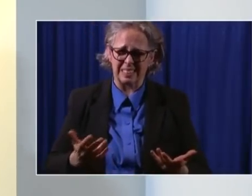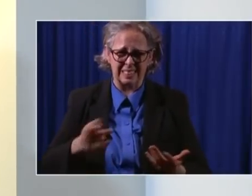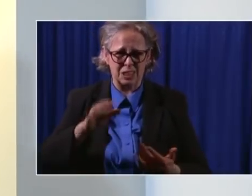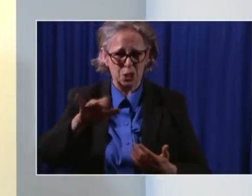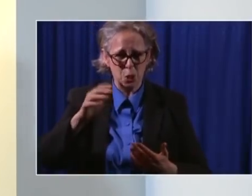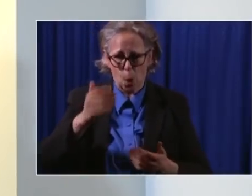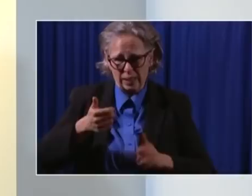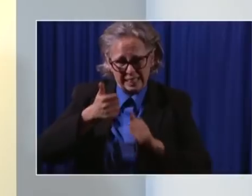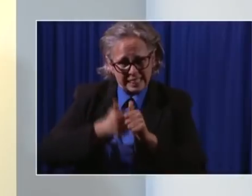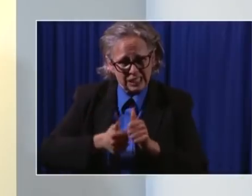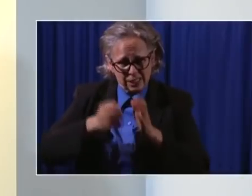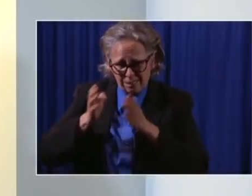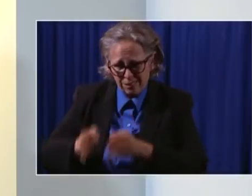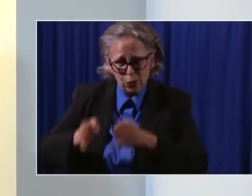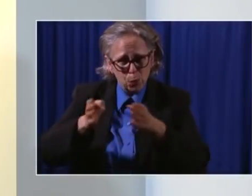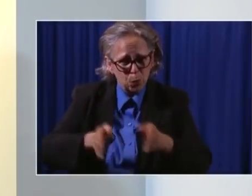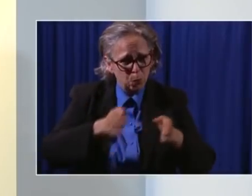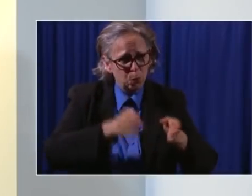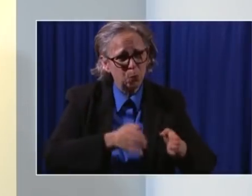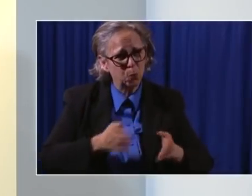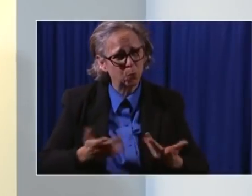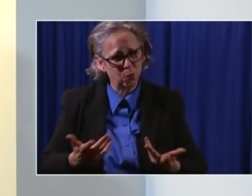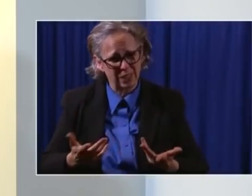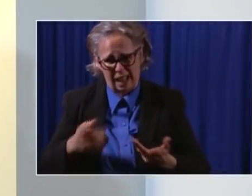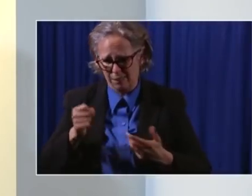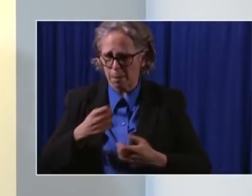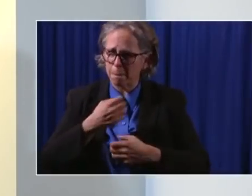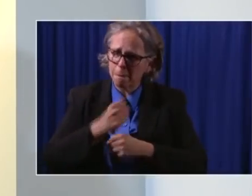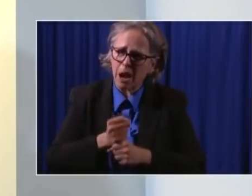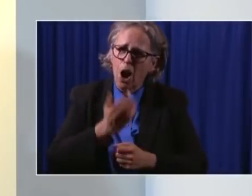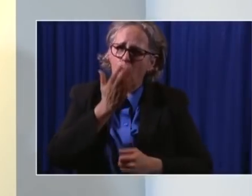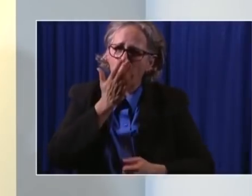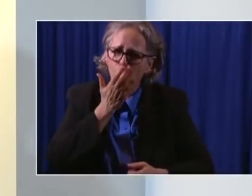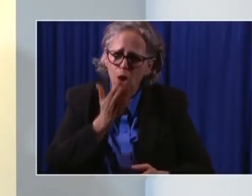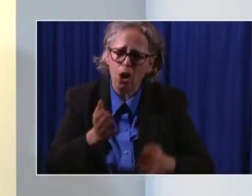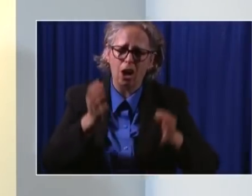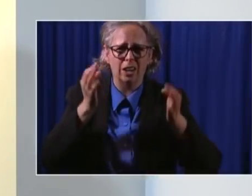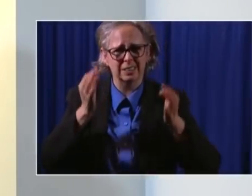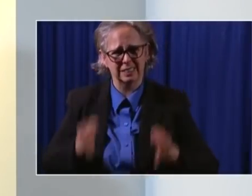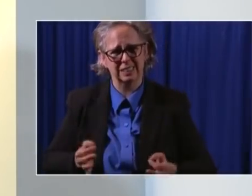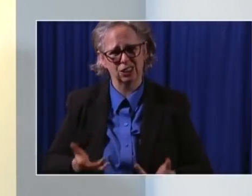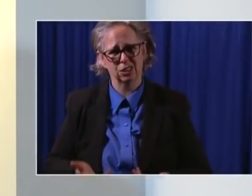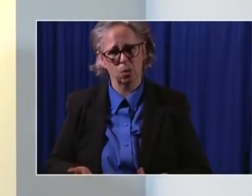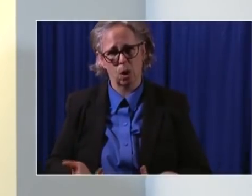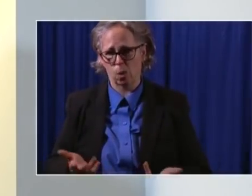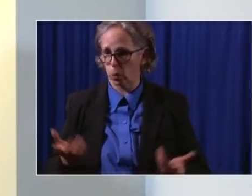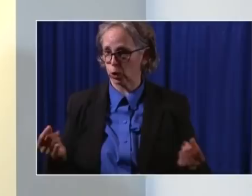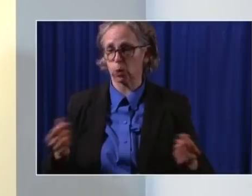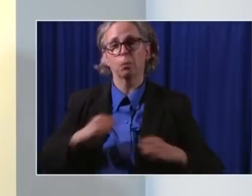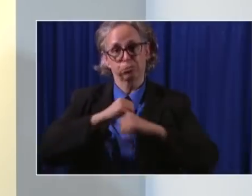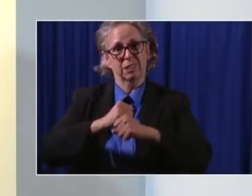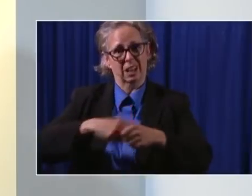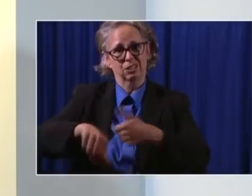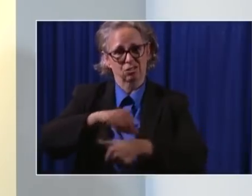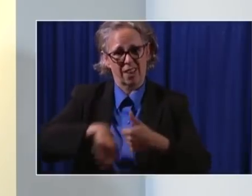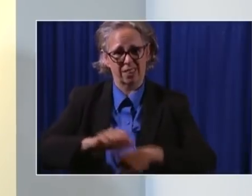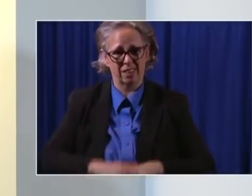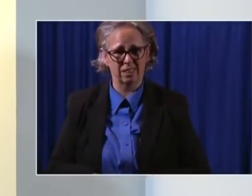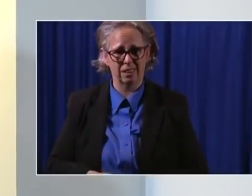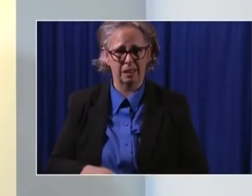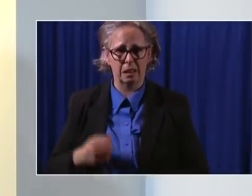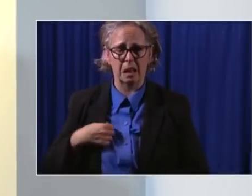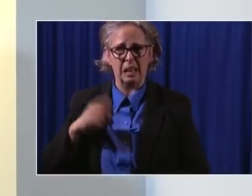lives making good decisions so that they don't put each other at risk. And that's what we were hearing from the health department officials today,